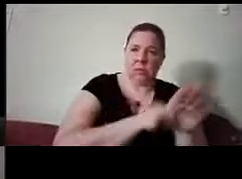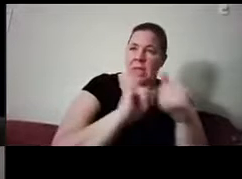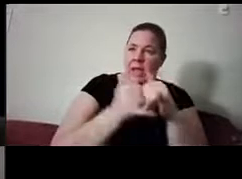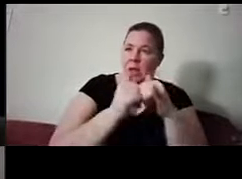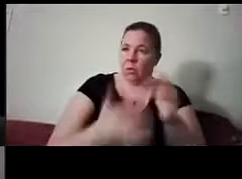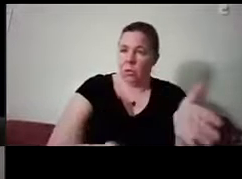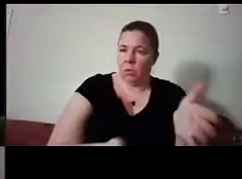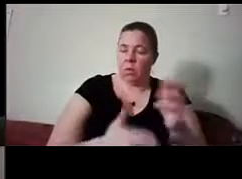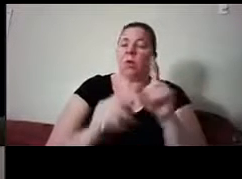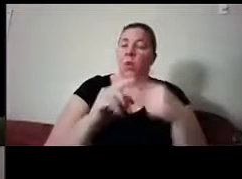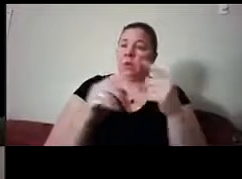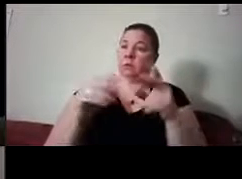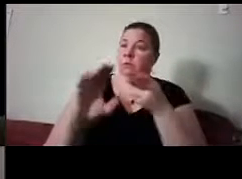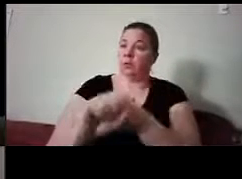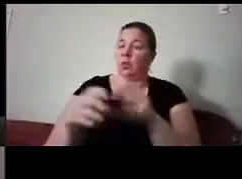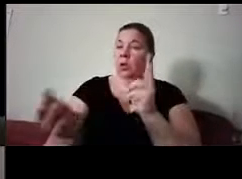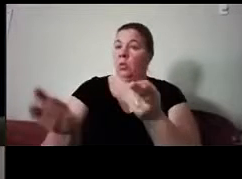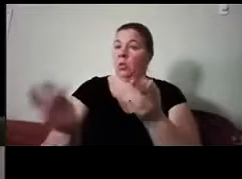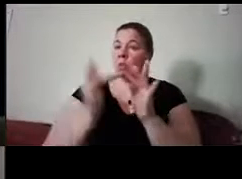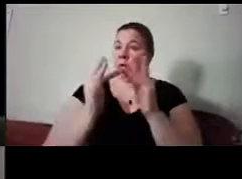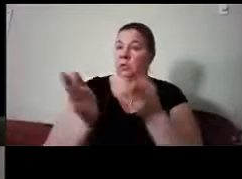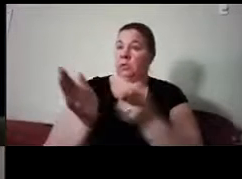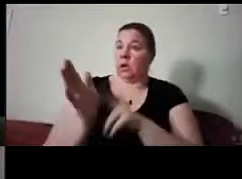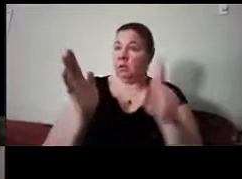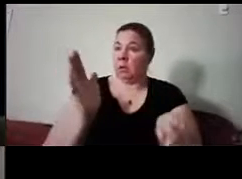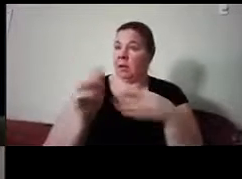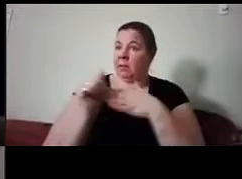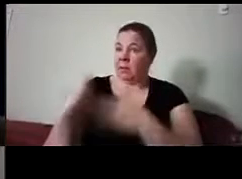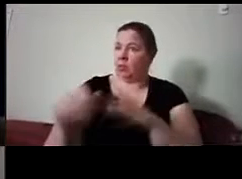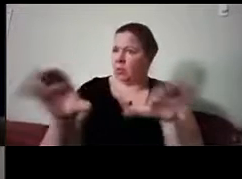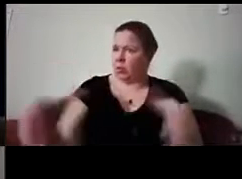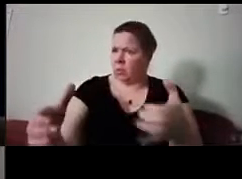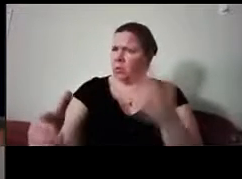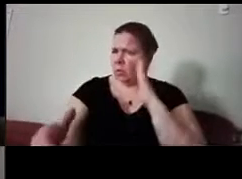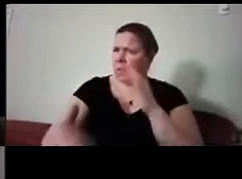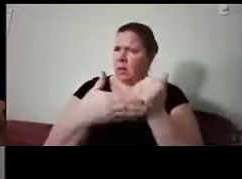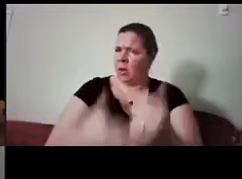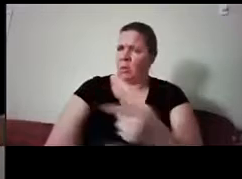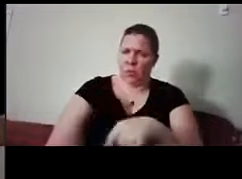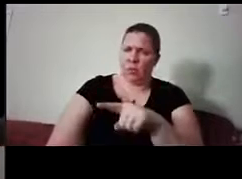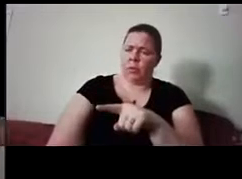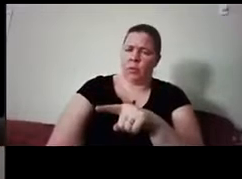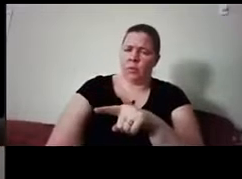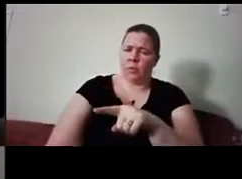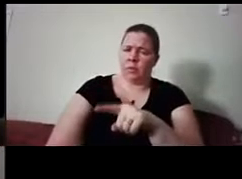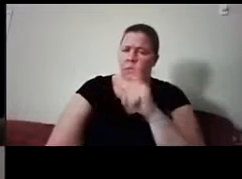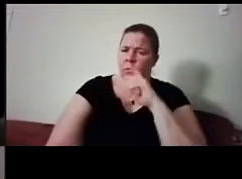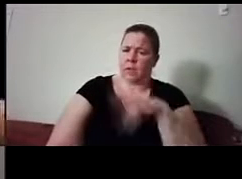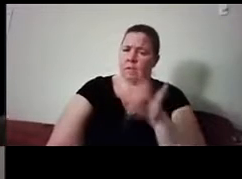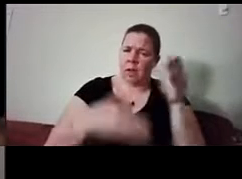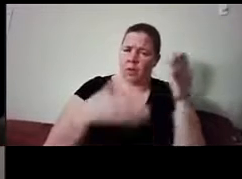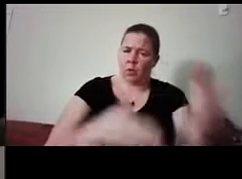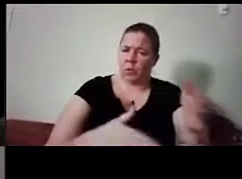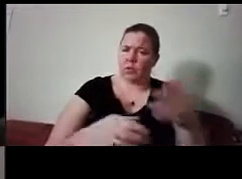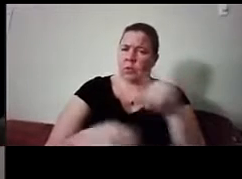to the webinars, they start signing up. If you want to be part of our leadership group, we're gonna get you in there, so that you can find ways to get them